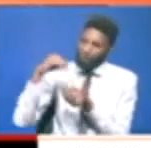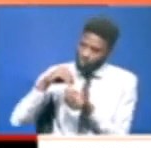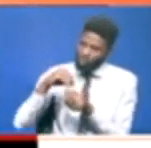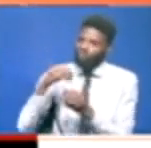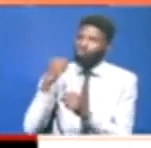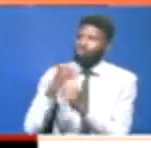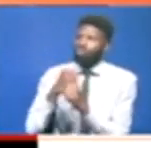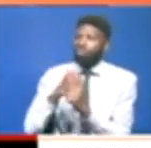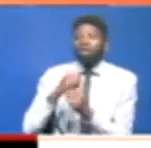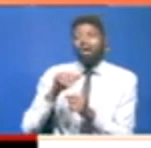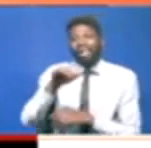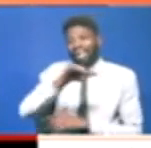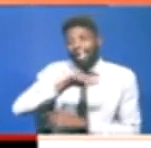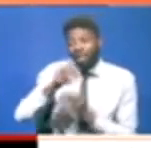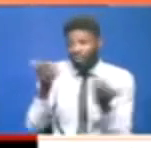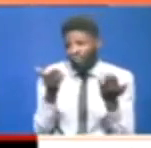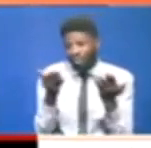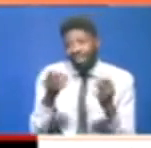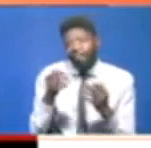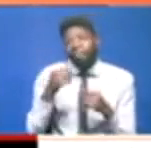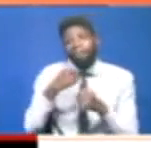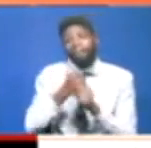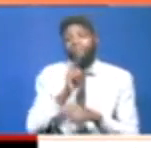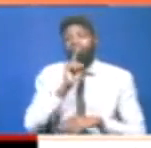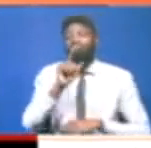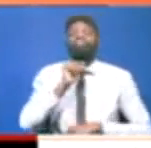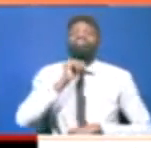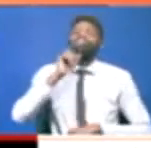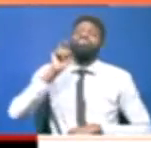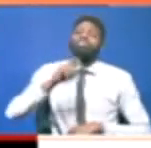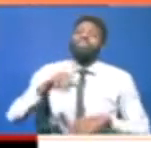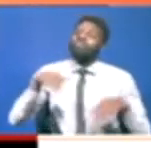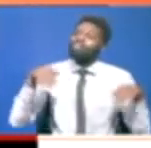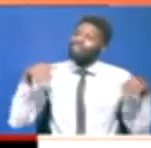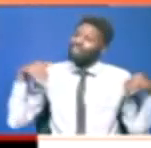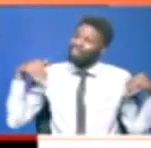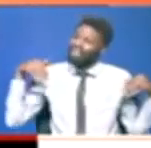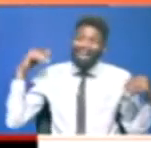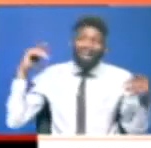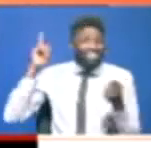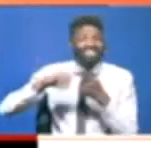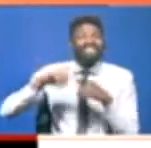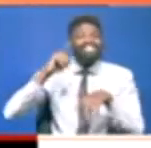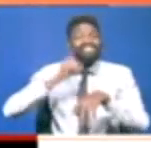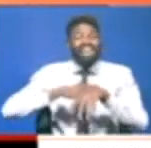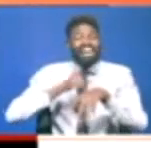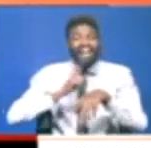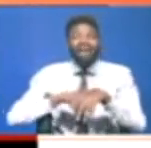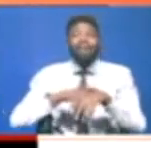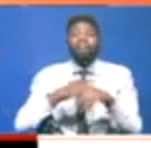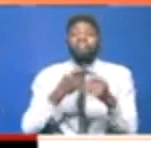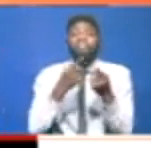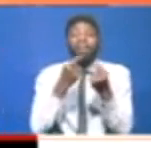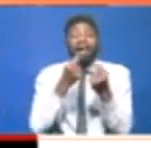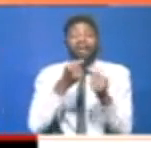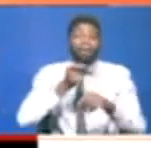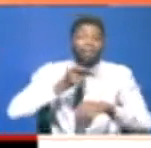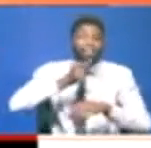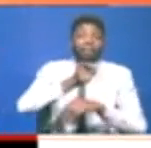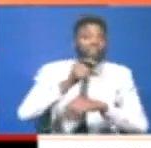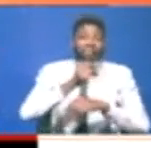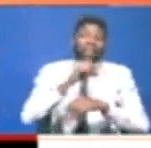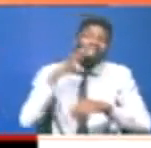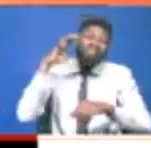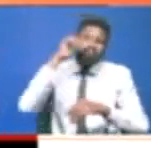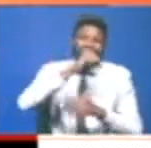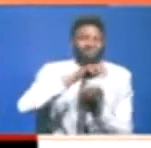to ensuring that they don't have to wait until the remittances have piled up. There's a pileup for them now to intervene. I think